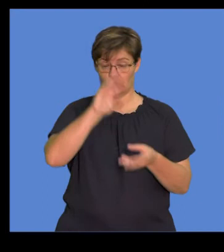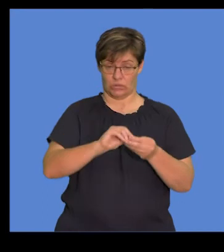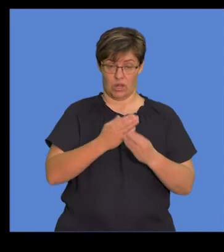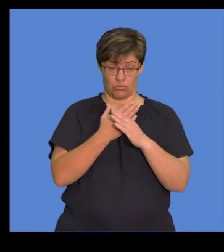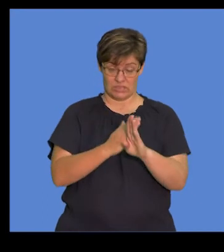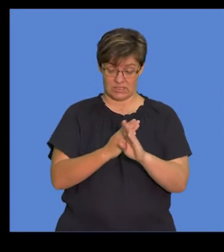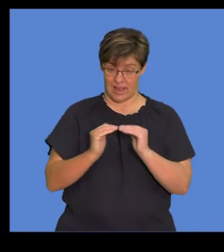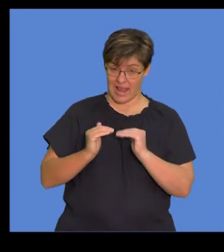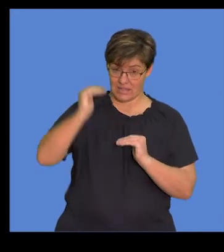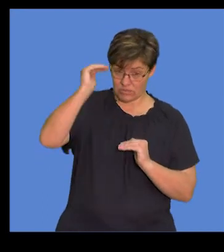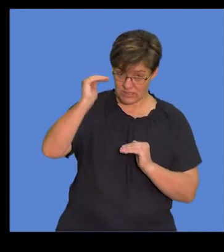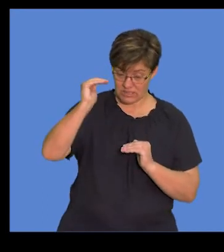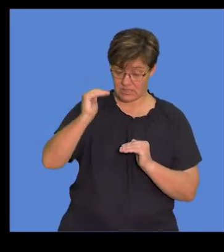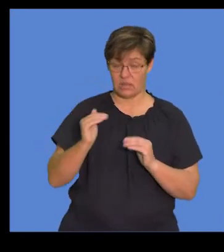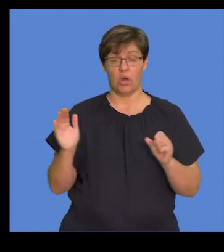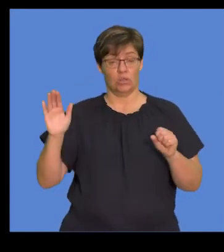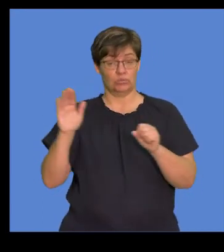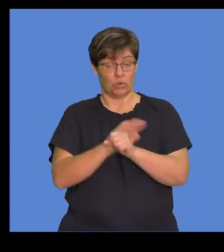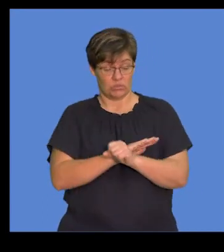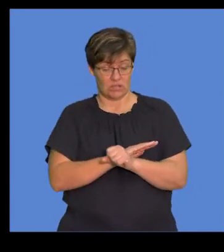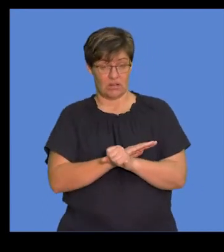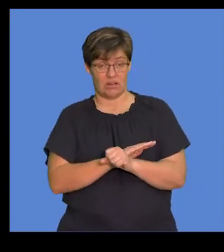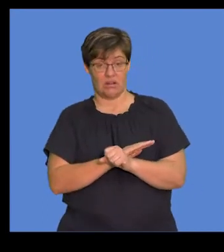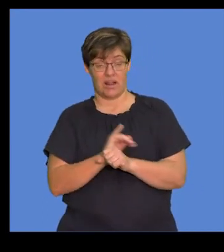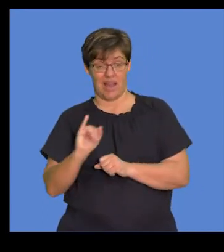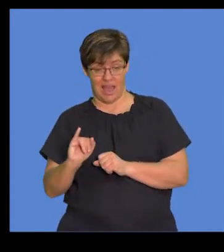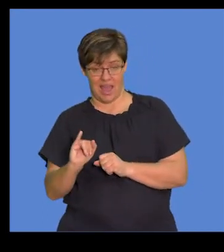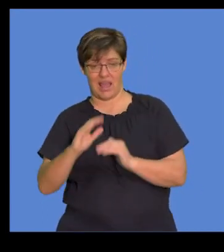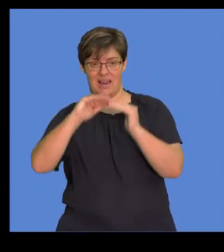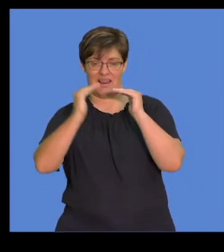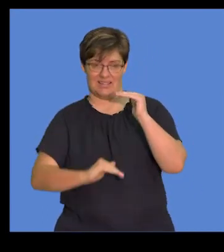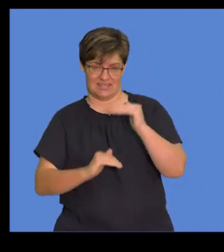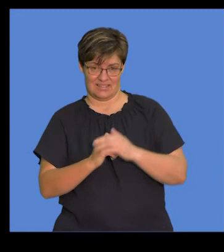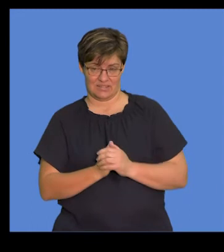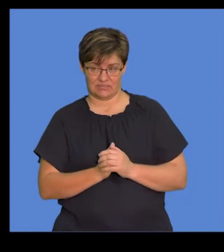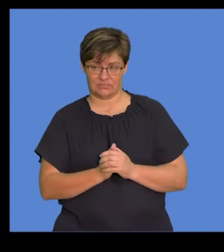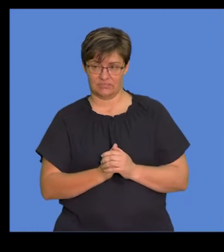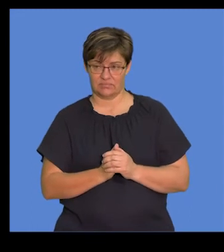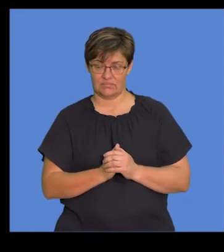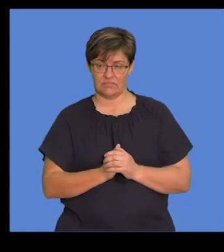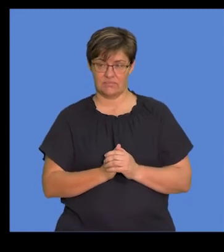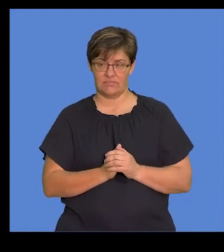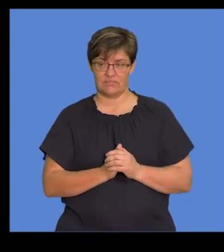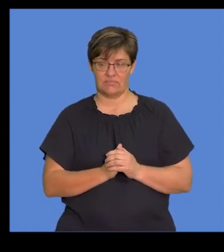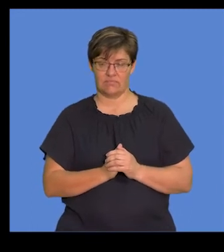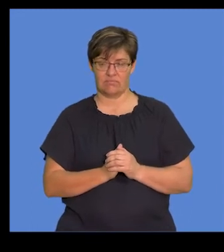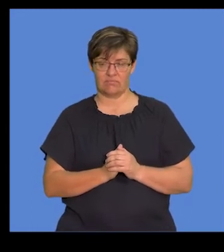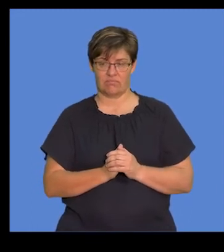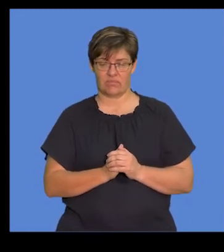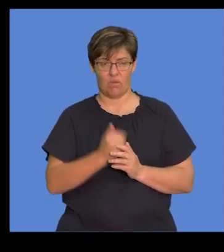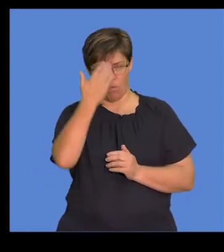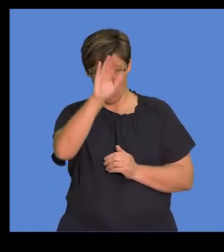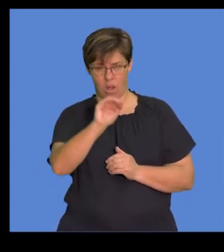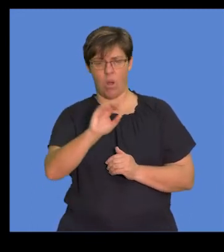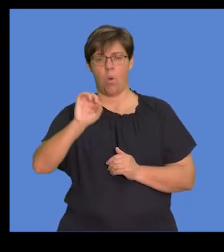So we're saying the total resistance increases. Very important to mention that it increases, not just changes. Okay, it